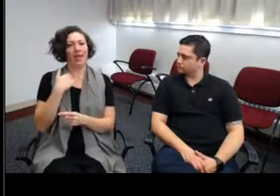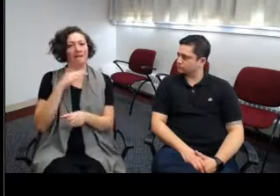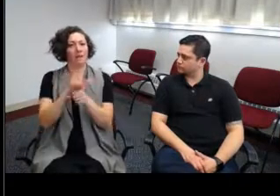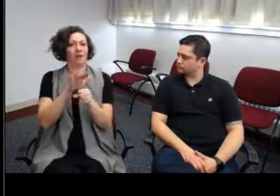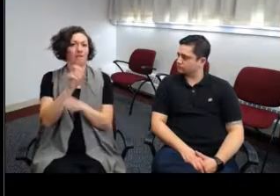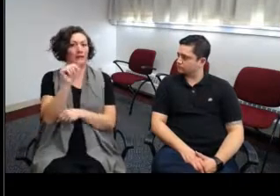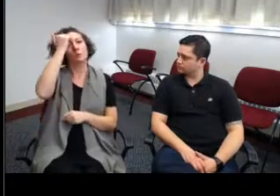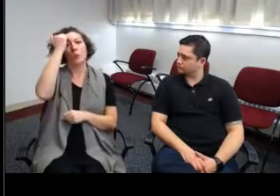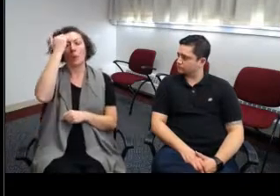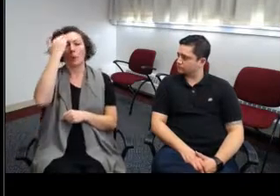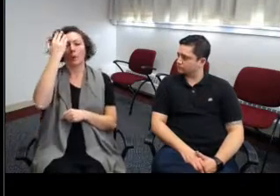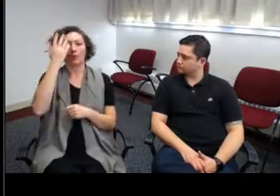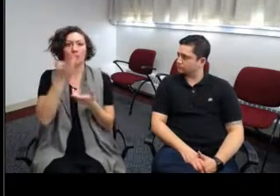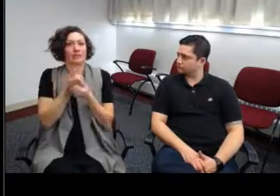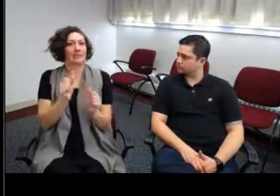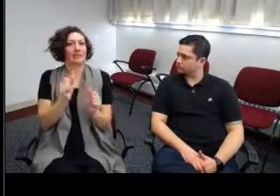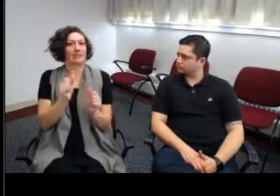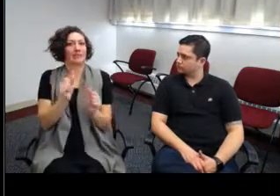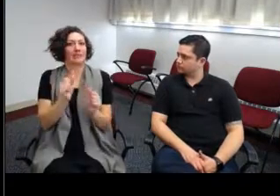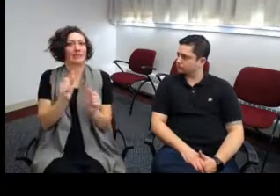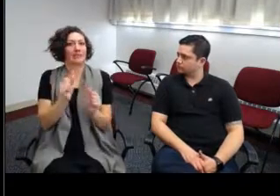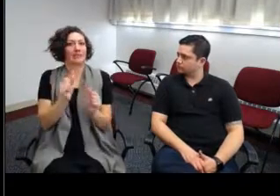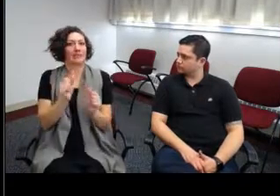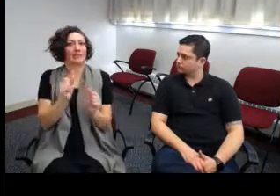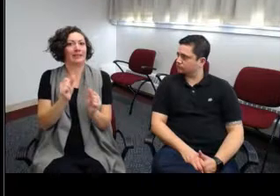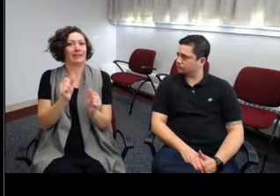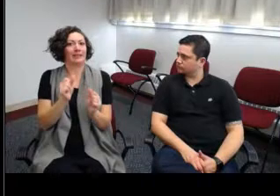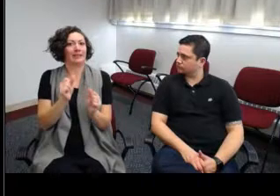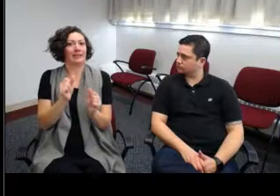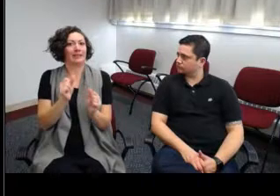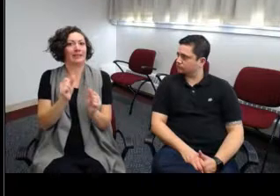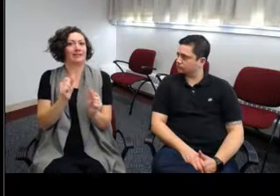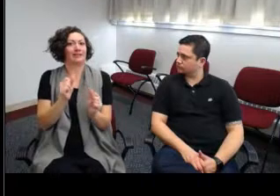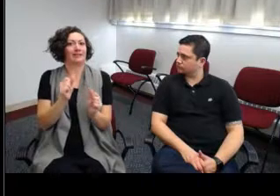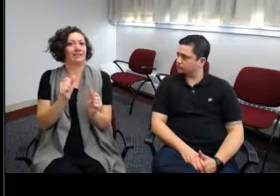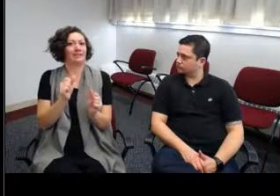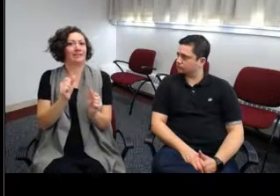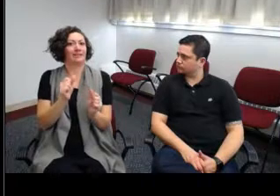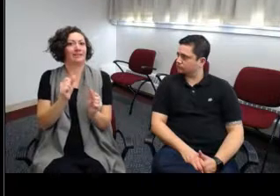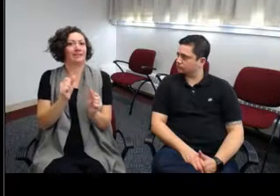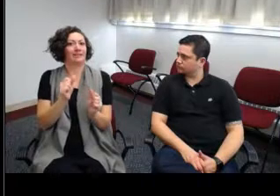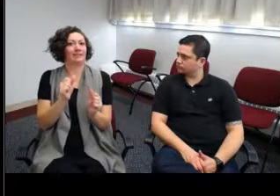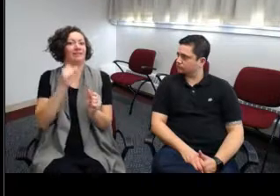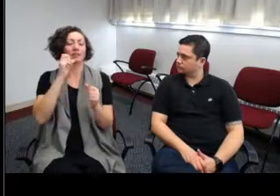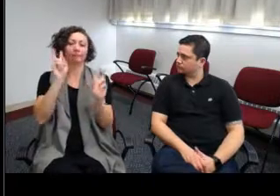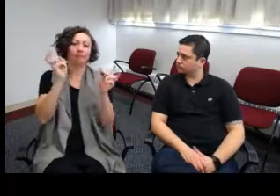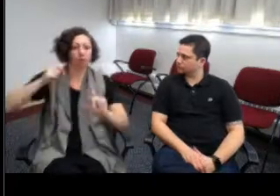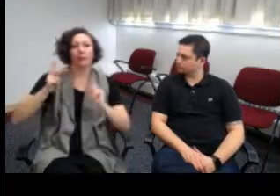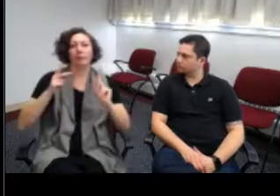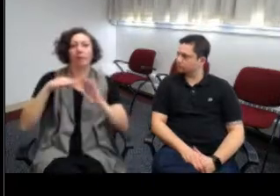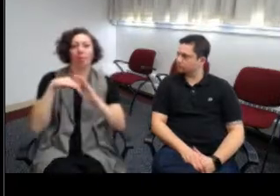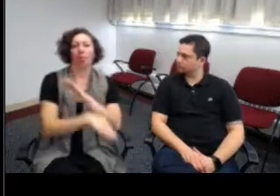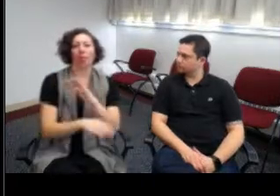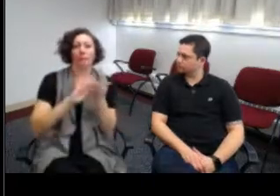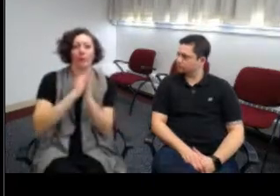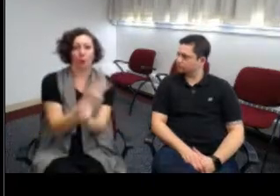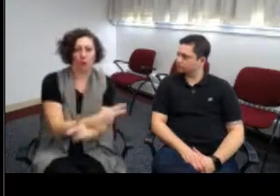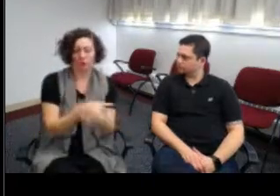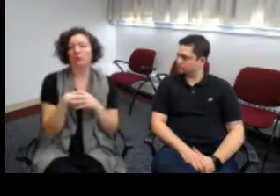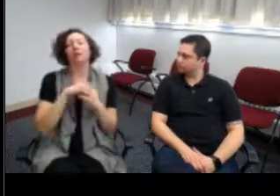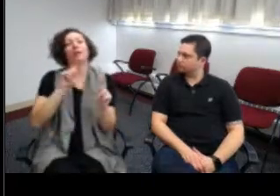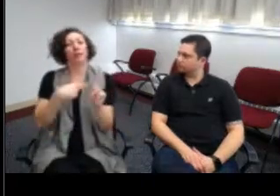And so when we have enough data collected to know the safety, to know that we're not harming people,